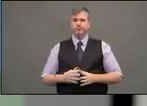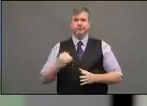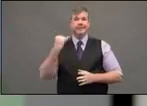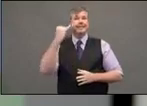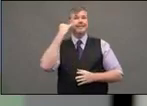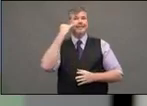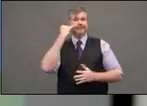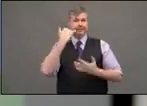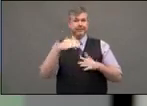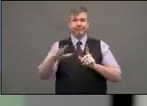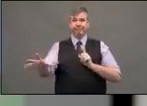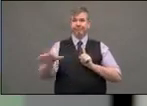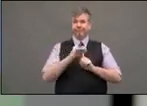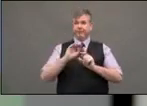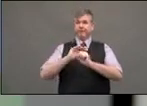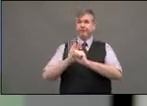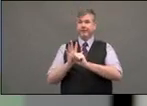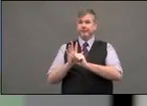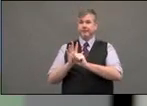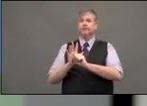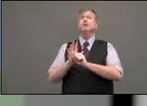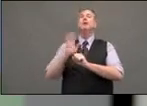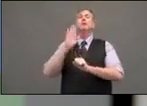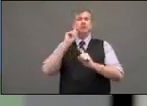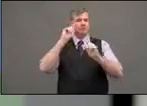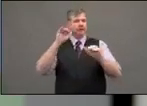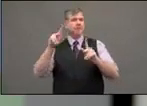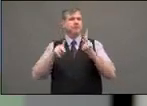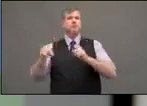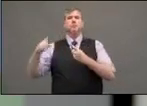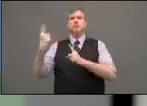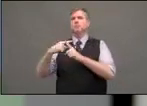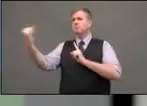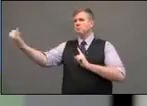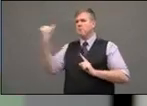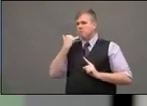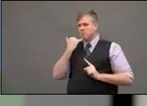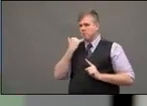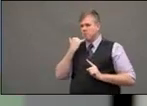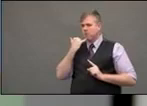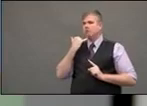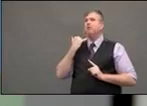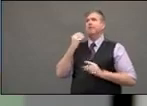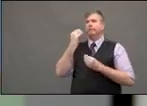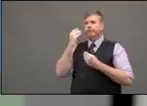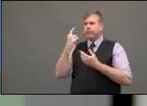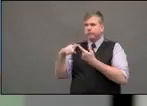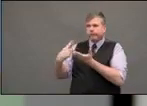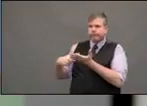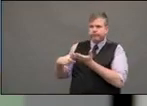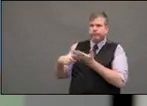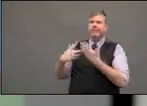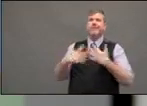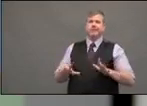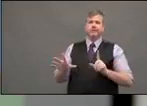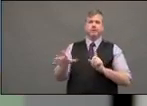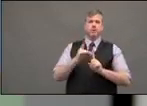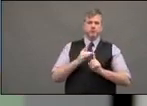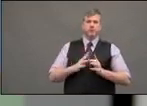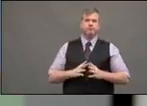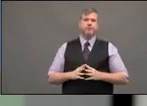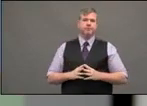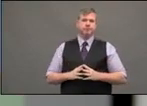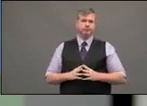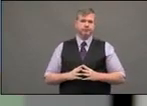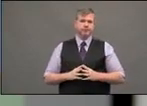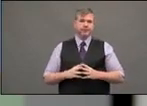similar phone call notifying you that we know you were exposed. And when we make that call, we do everything we can to protect both your privacy and the person who might